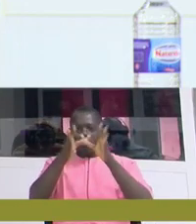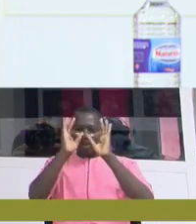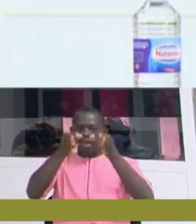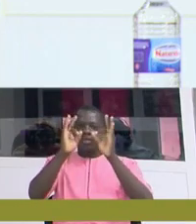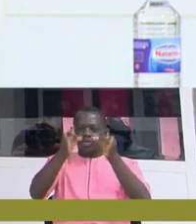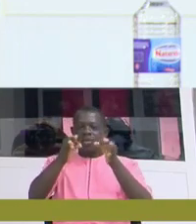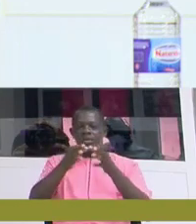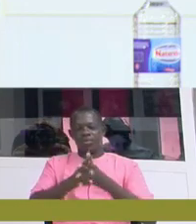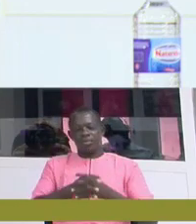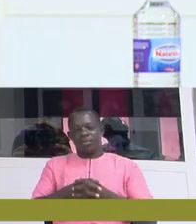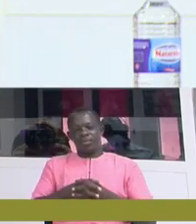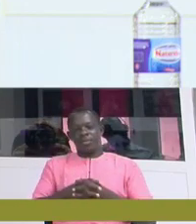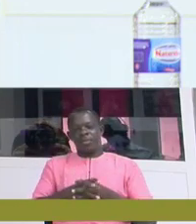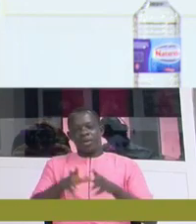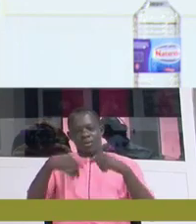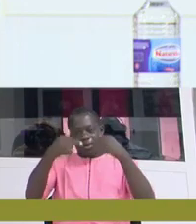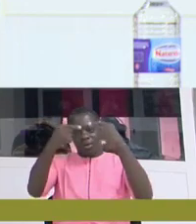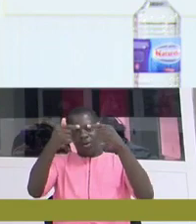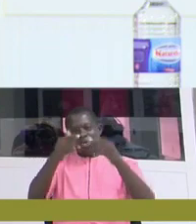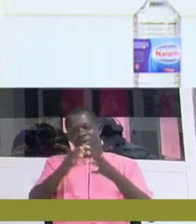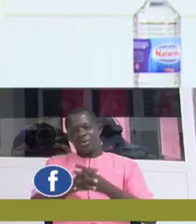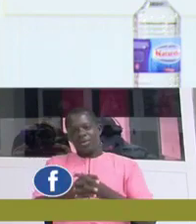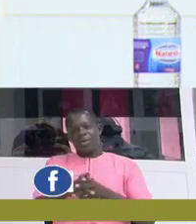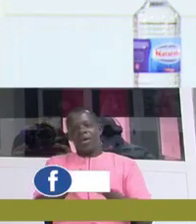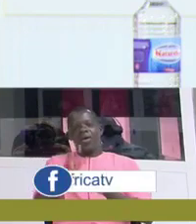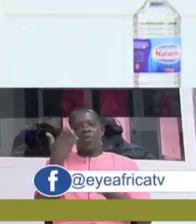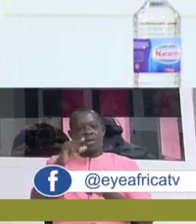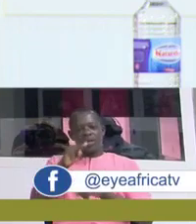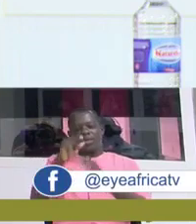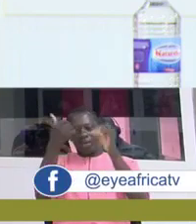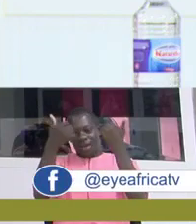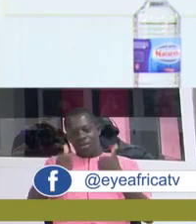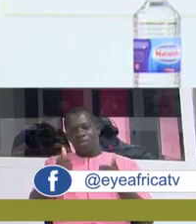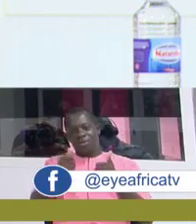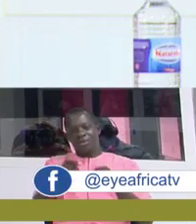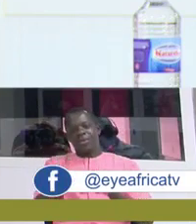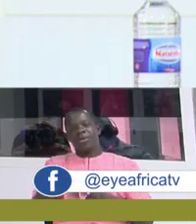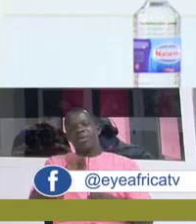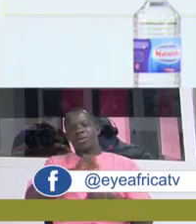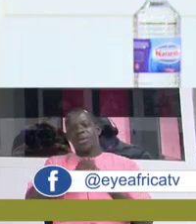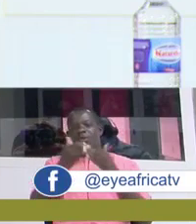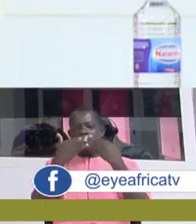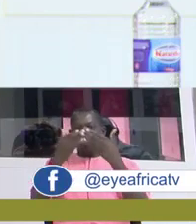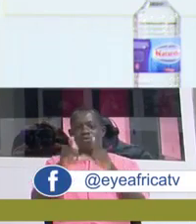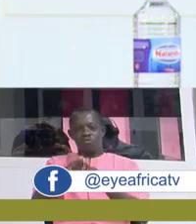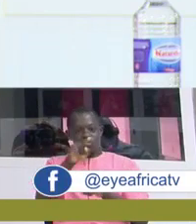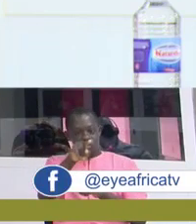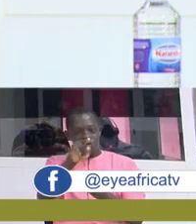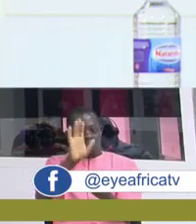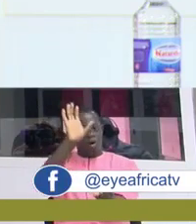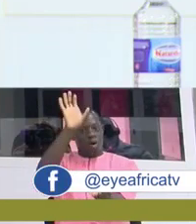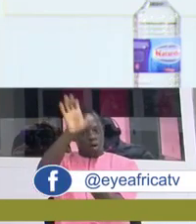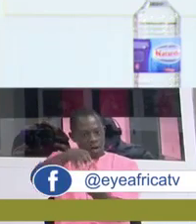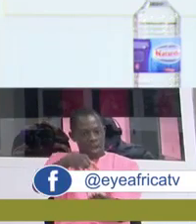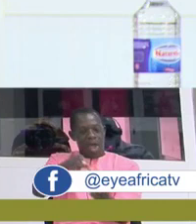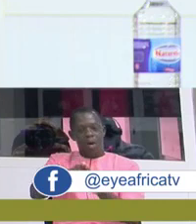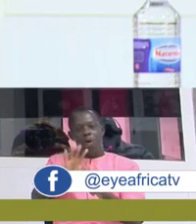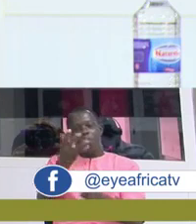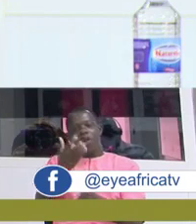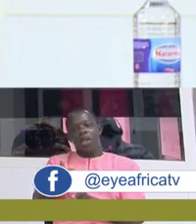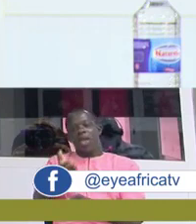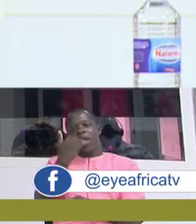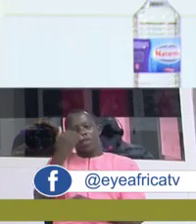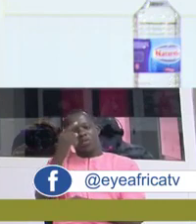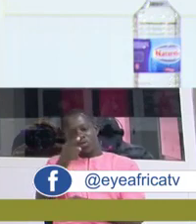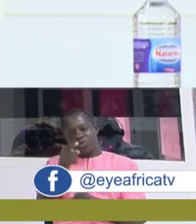am going to narrate them. After that happened, he said to me, the crocodiles will eat you